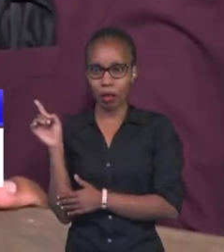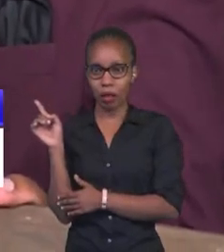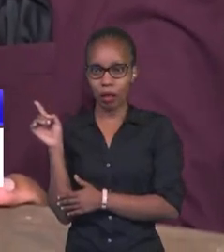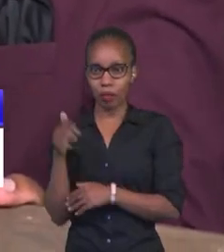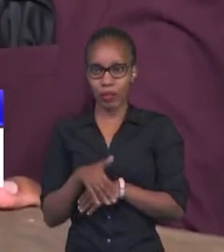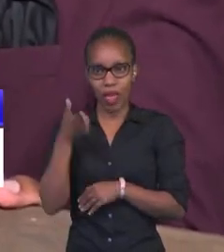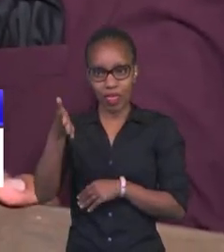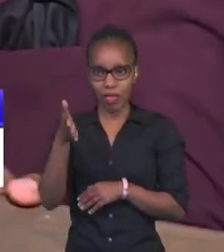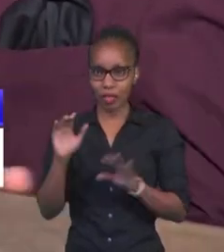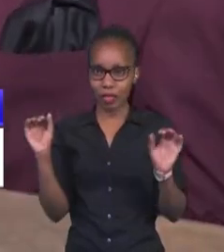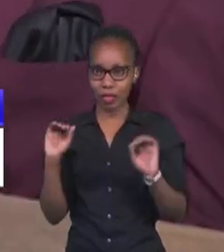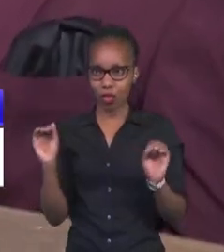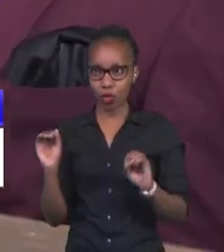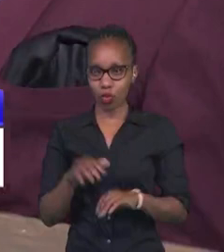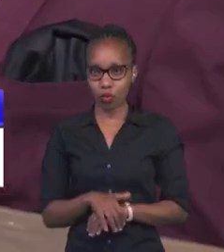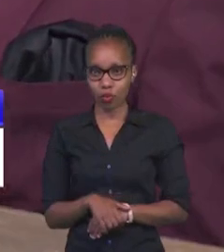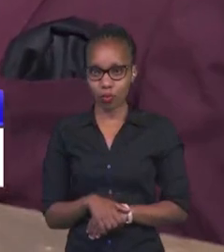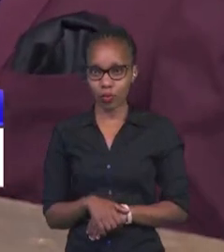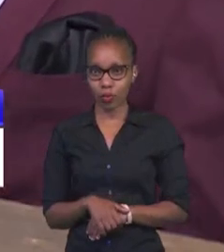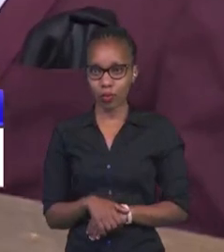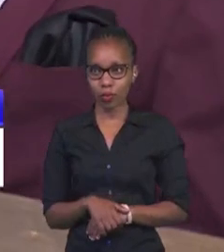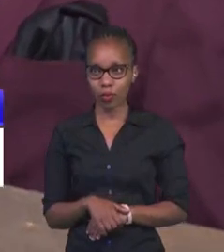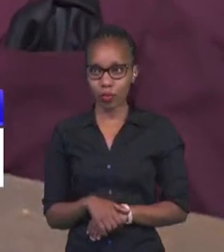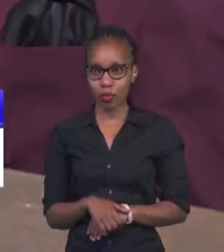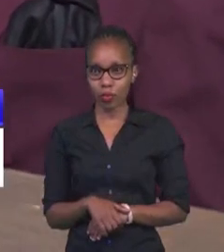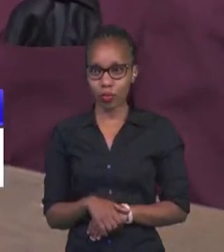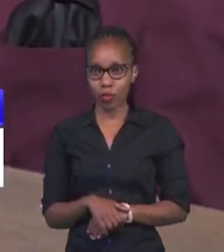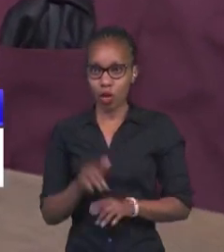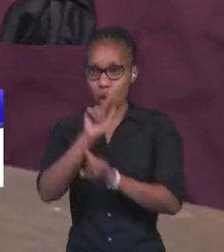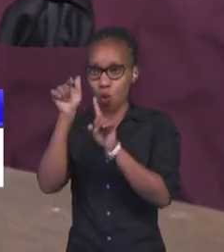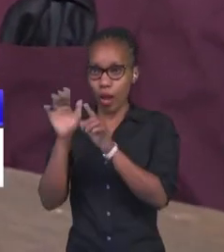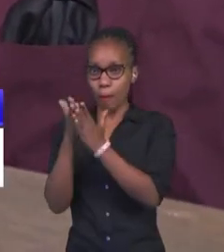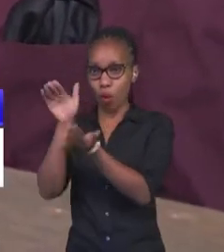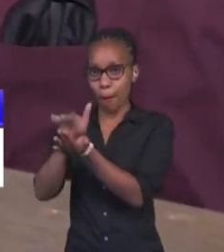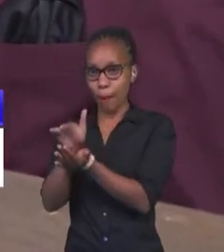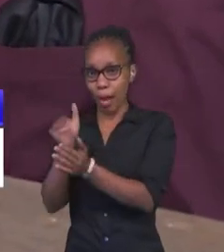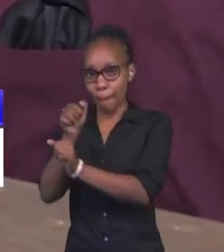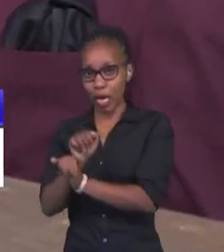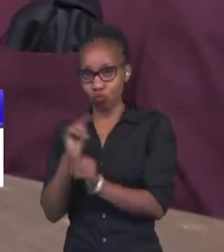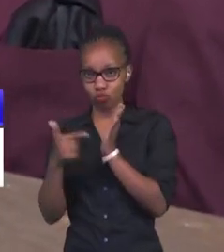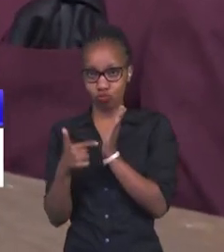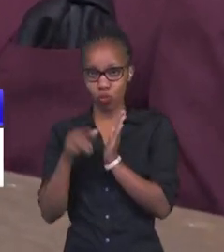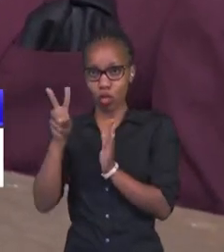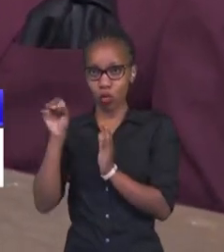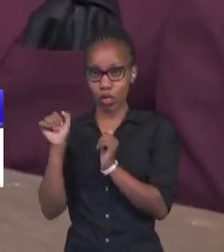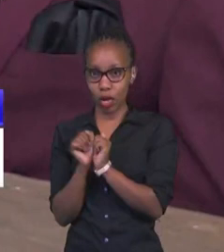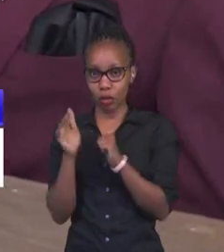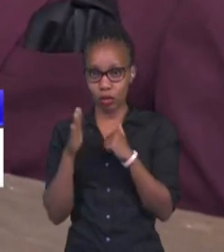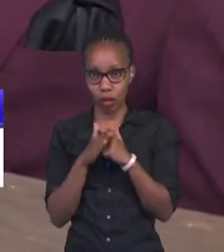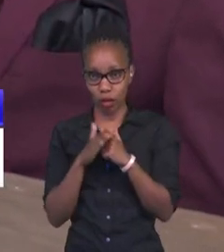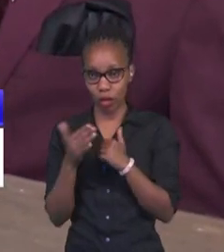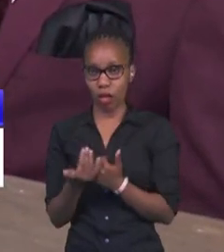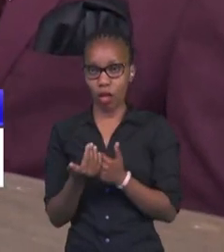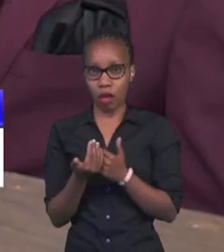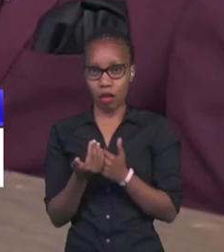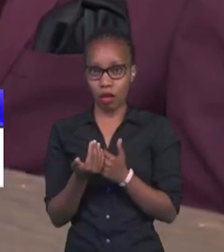are not there. Cannot be accounted for. Yes. So when Bookbank created the digital catalog in 2019, we